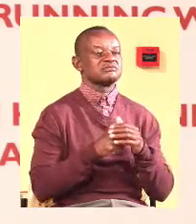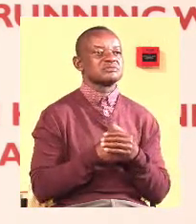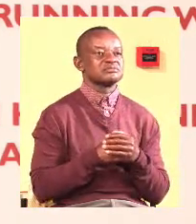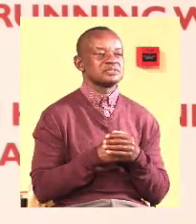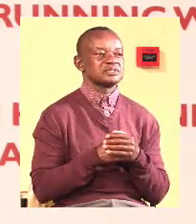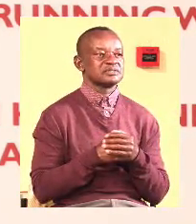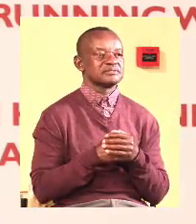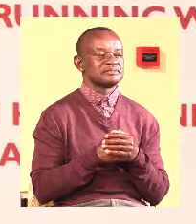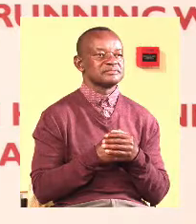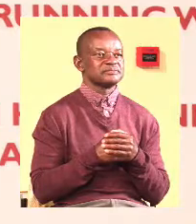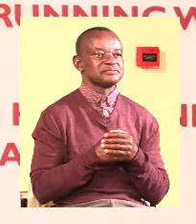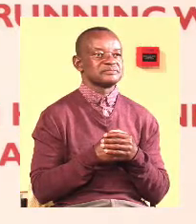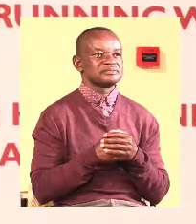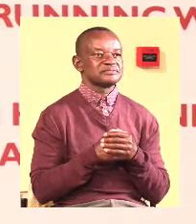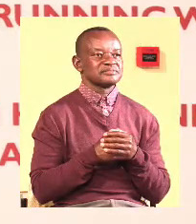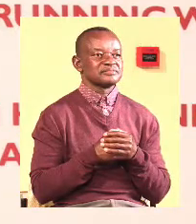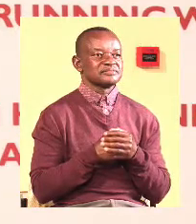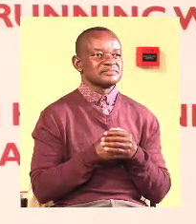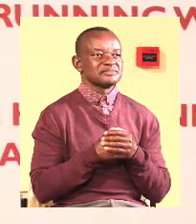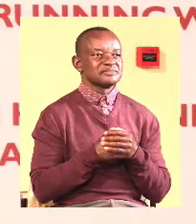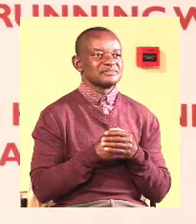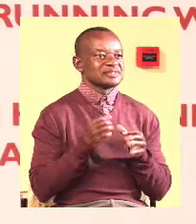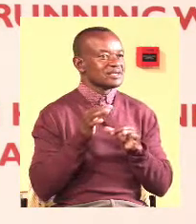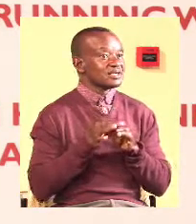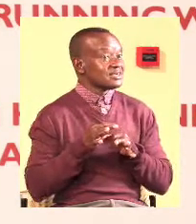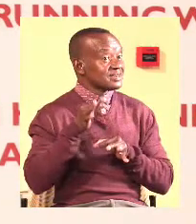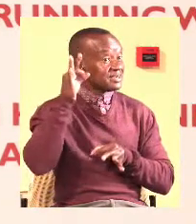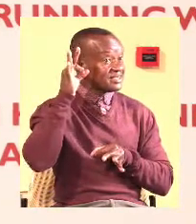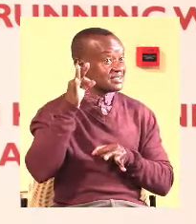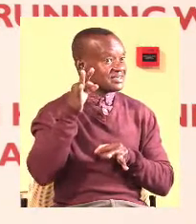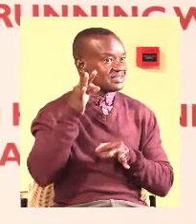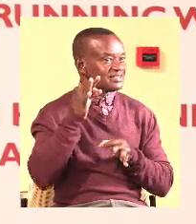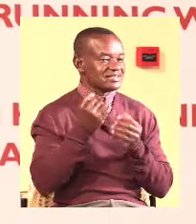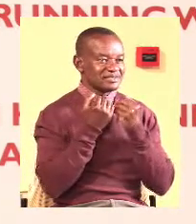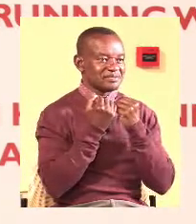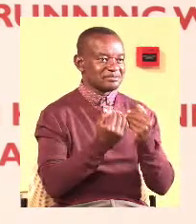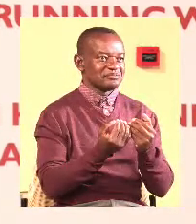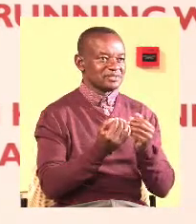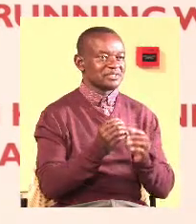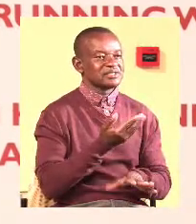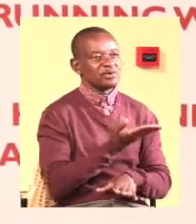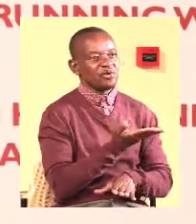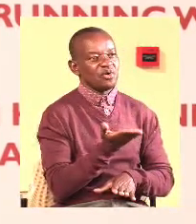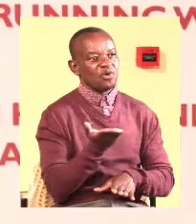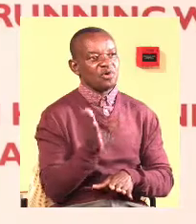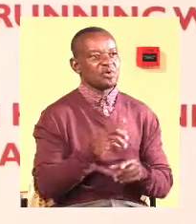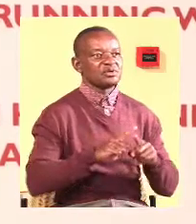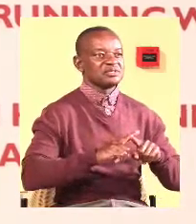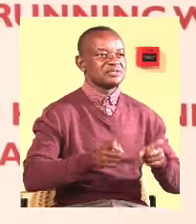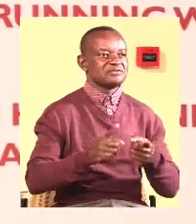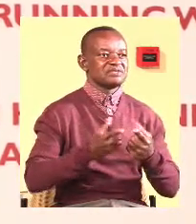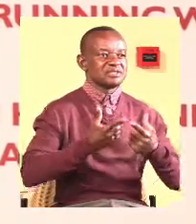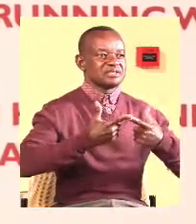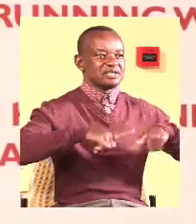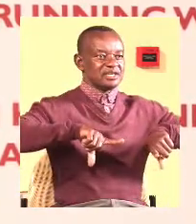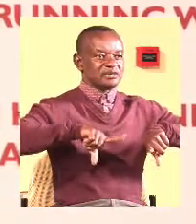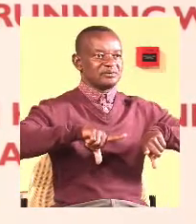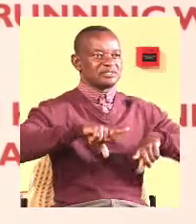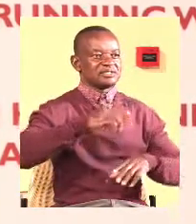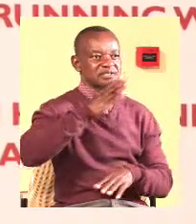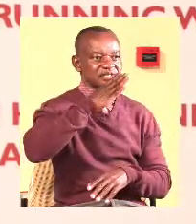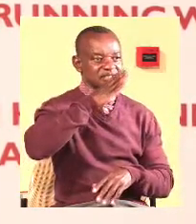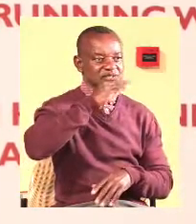have all different languages spoken in Namibia. We have radios for that, and that is